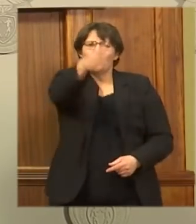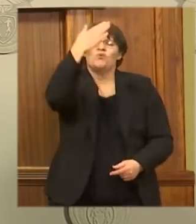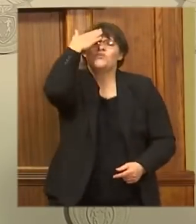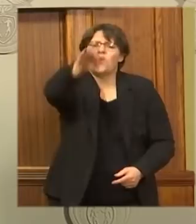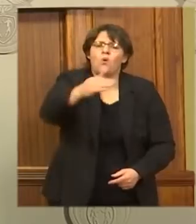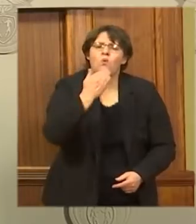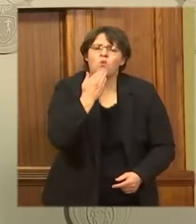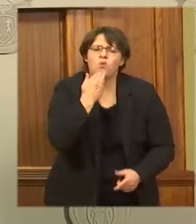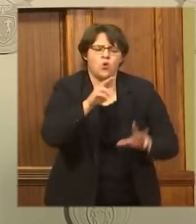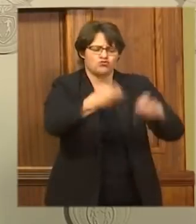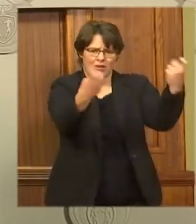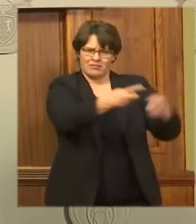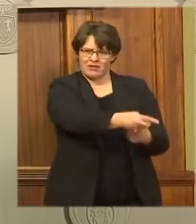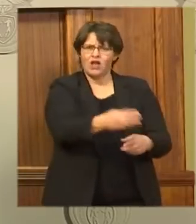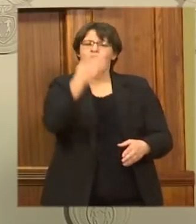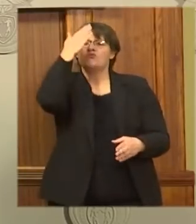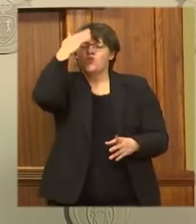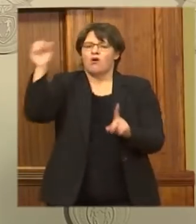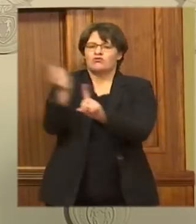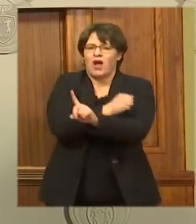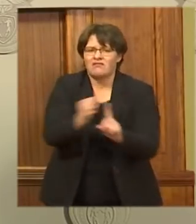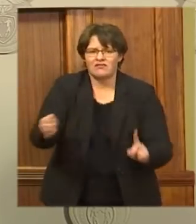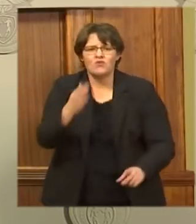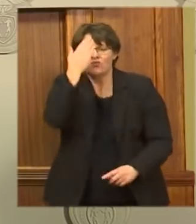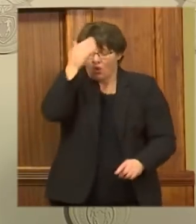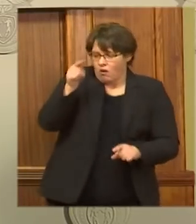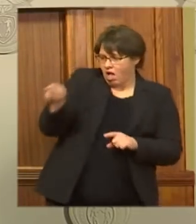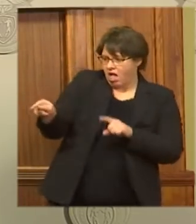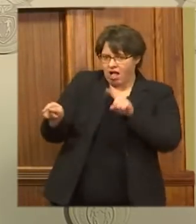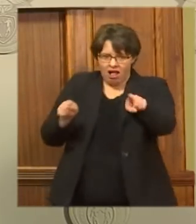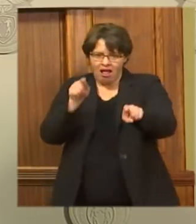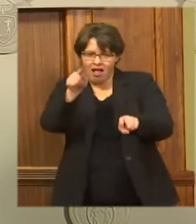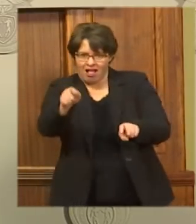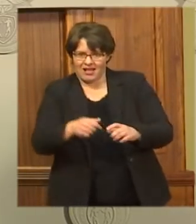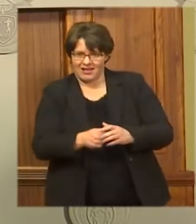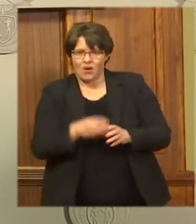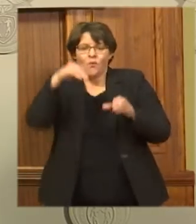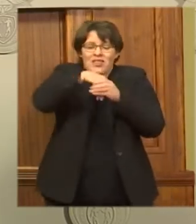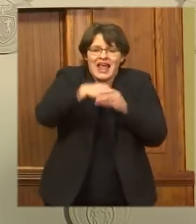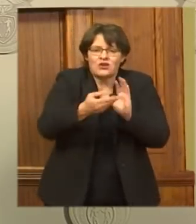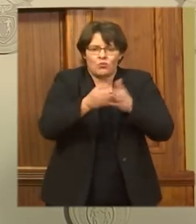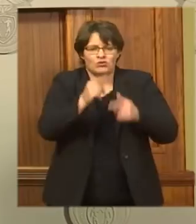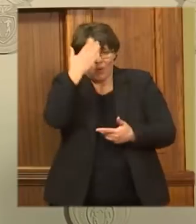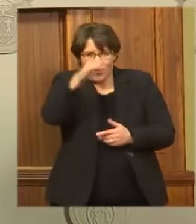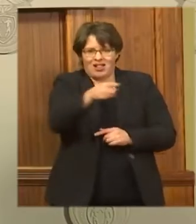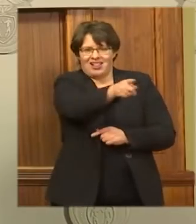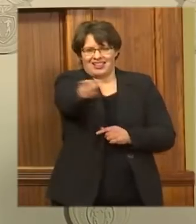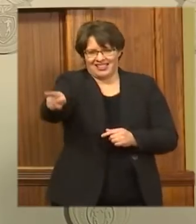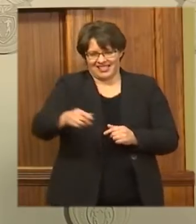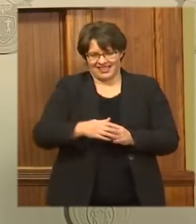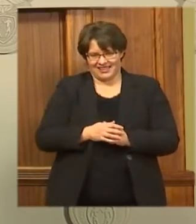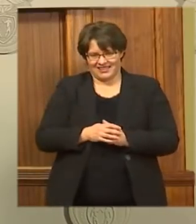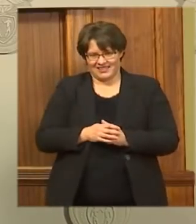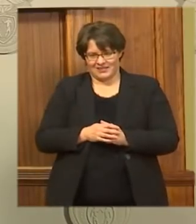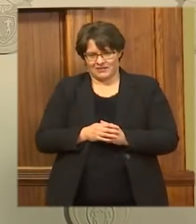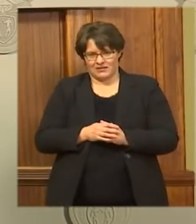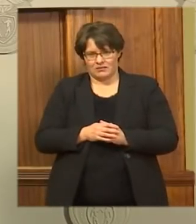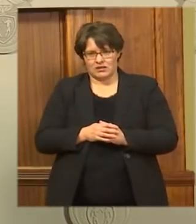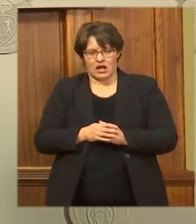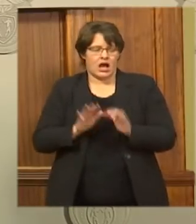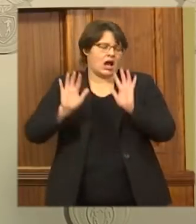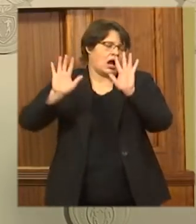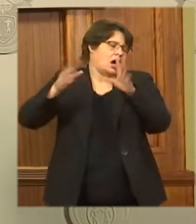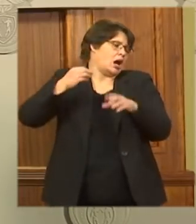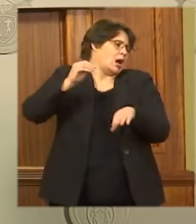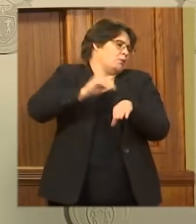us, they live amongst us, and they are in our communities. By looking away,